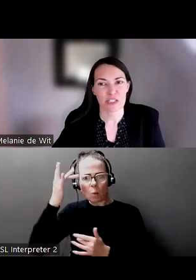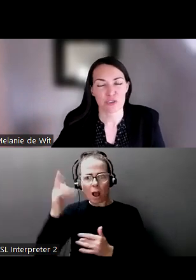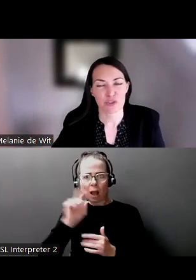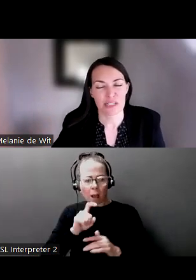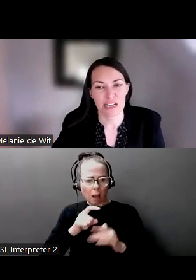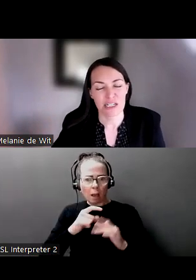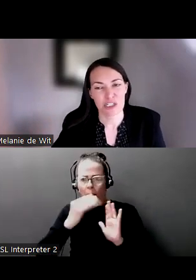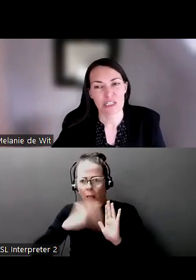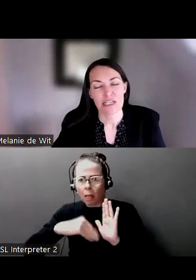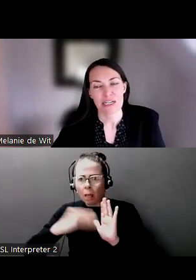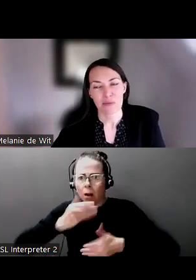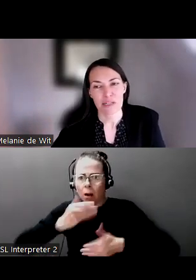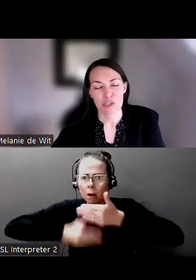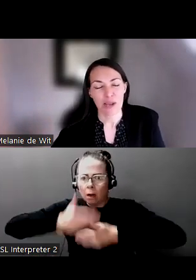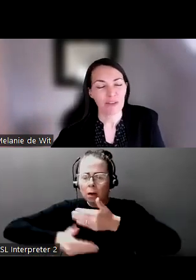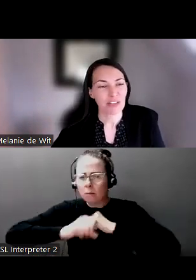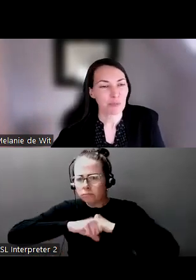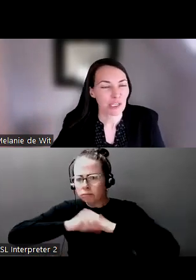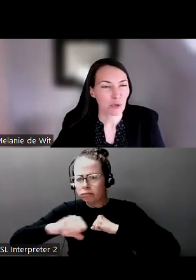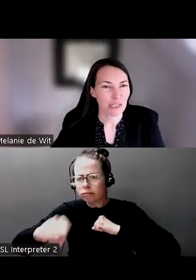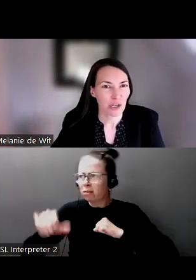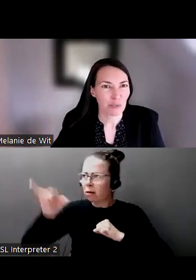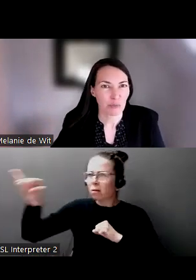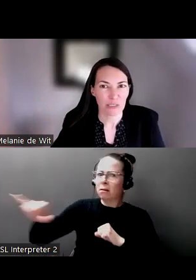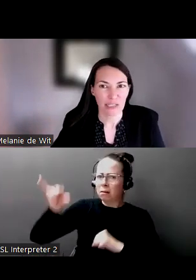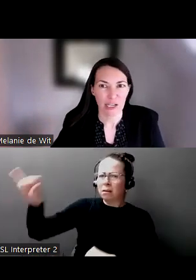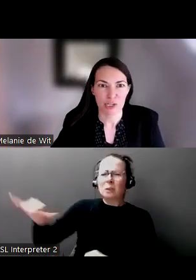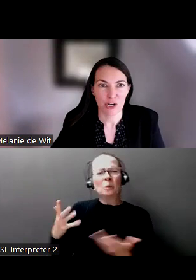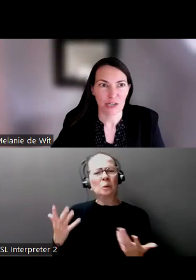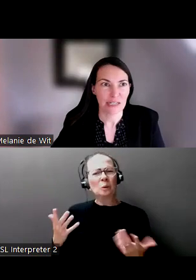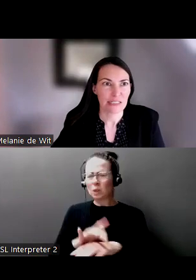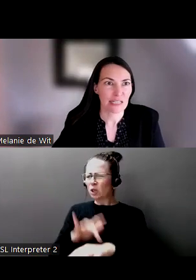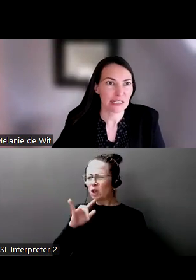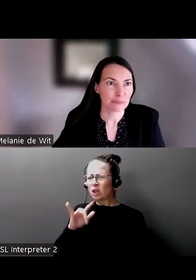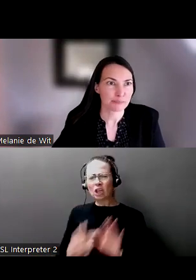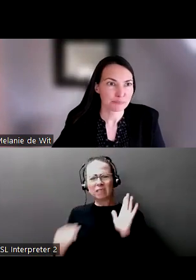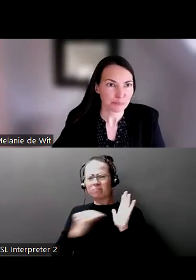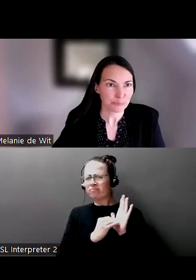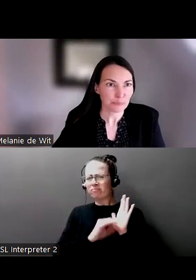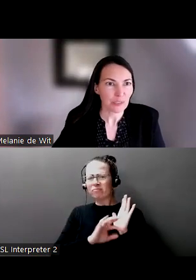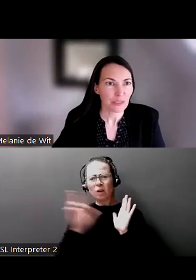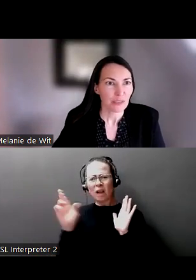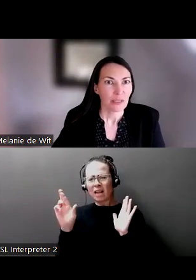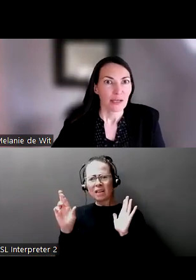of financial transaction. And so having a POA document really helps guard against that.